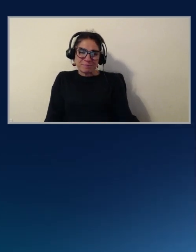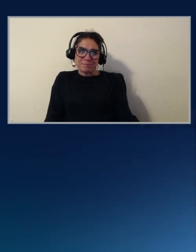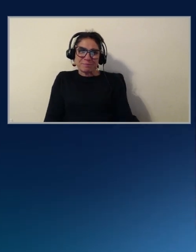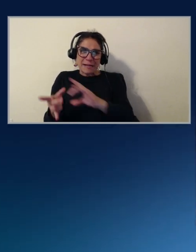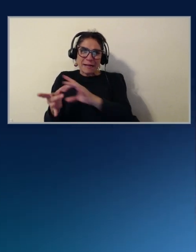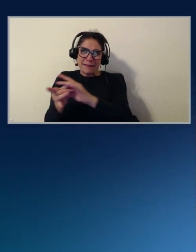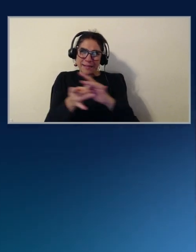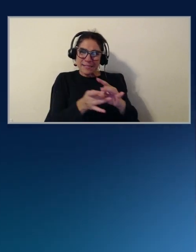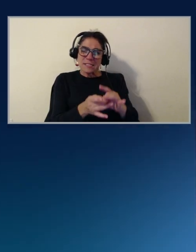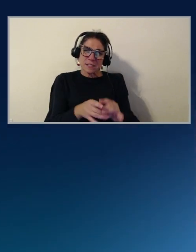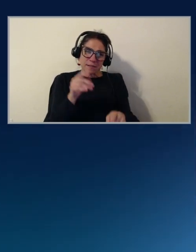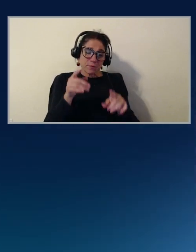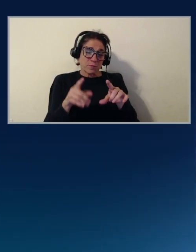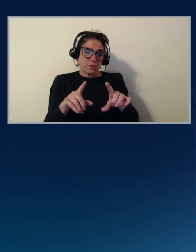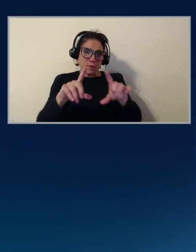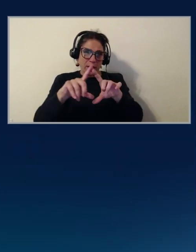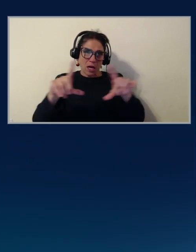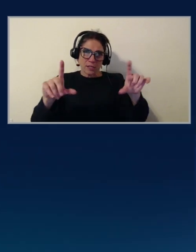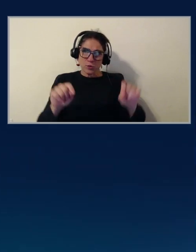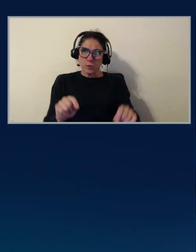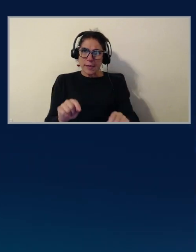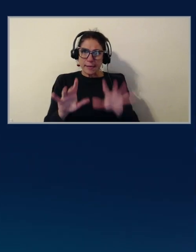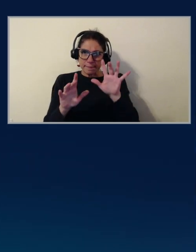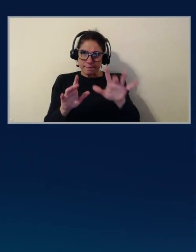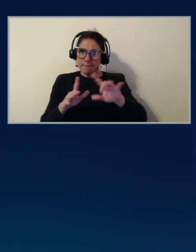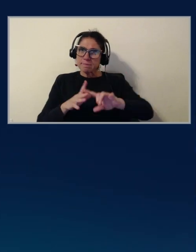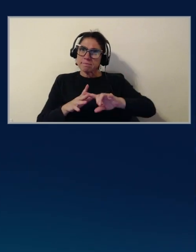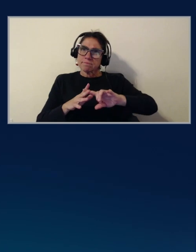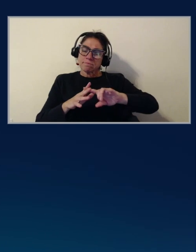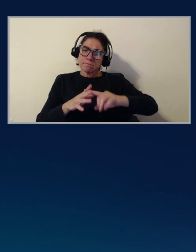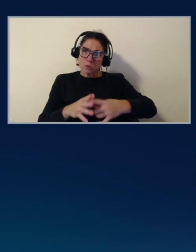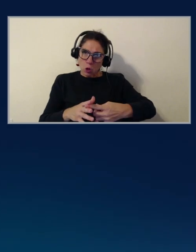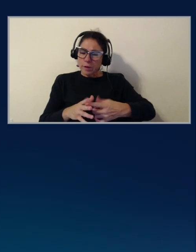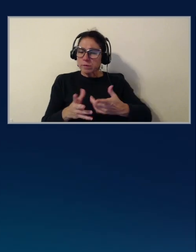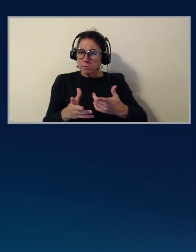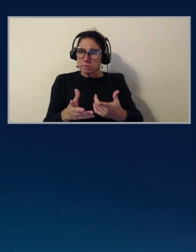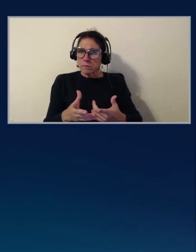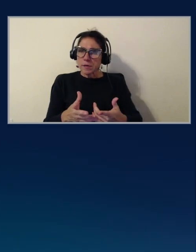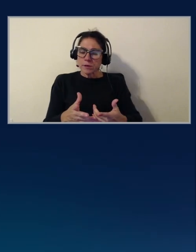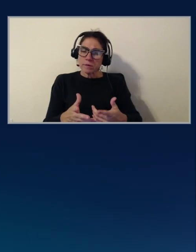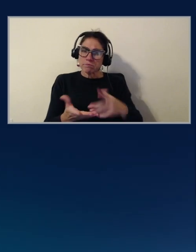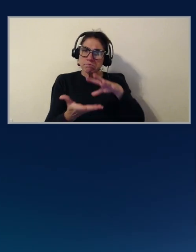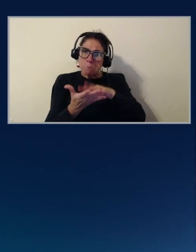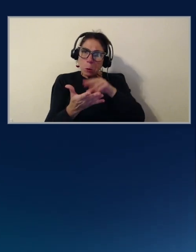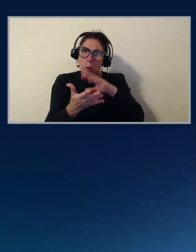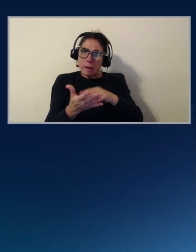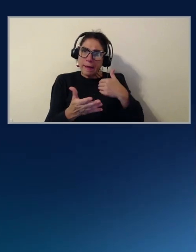console where you can enable it and learn more, get started, go through some tutorials. Great. Well,